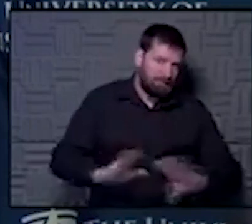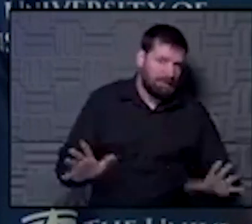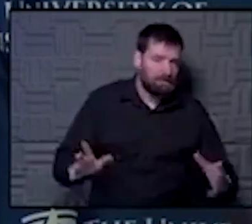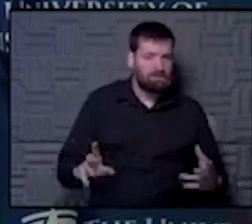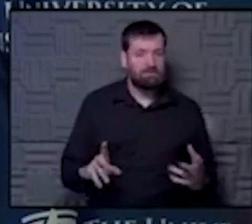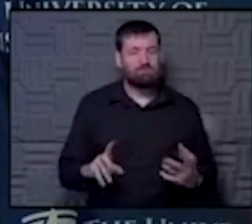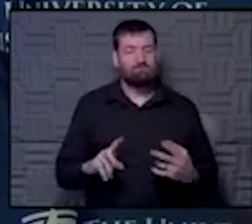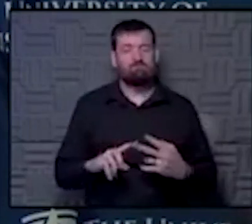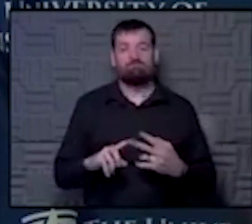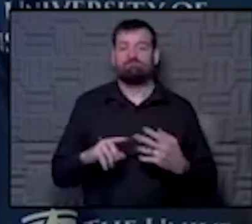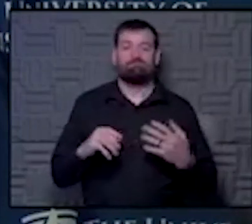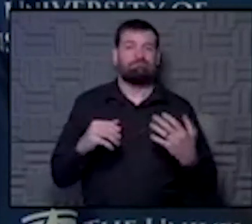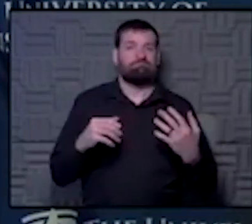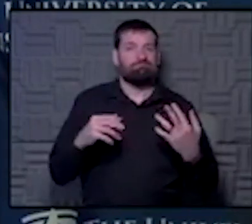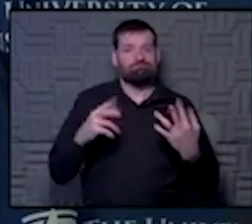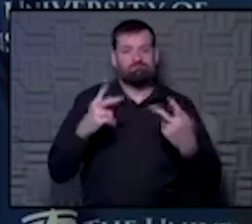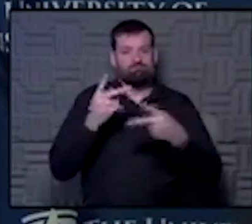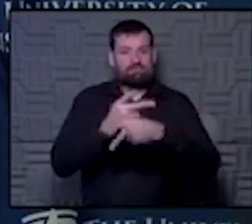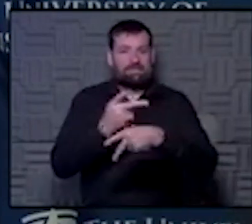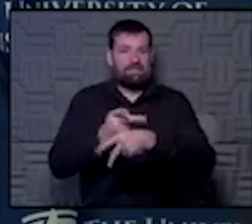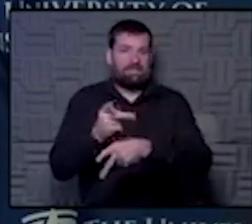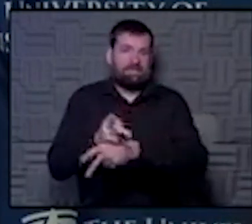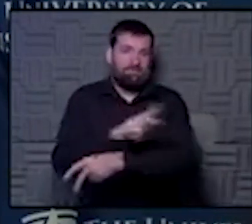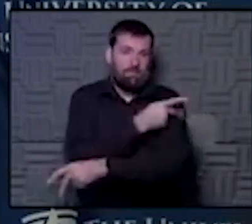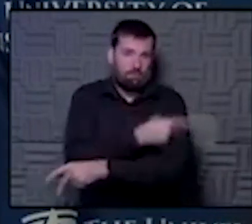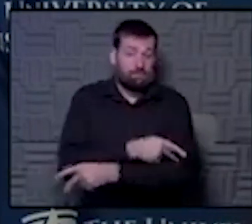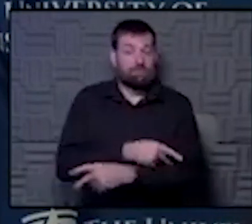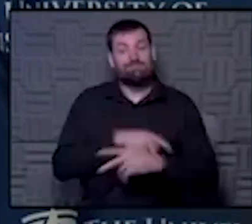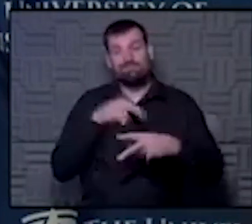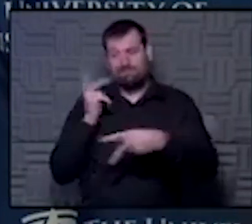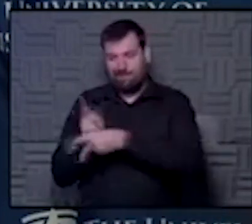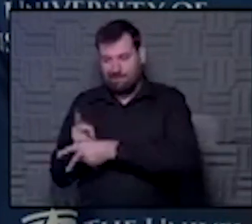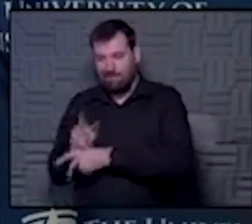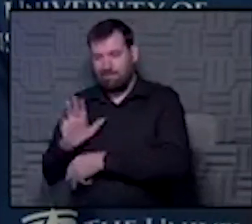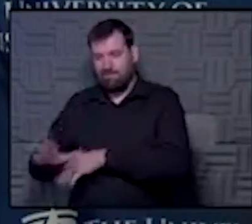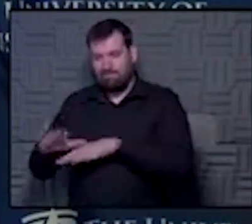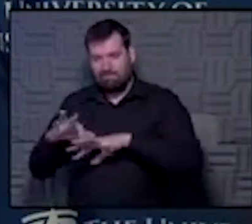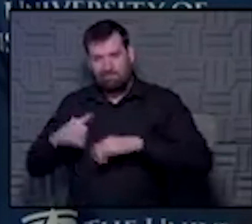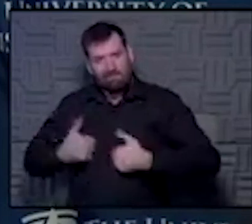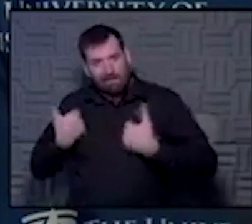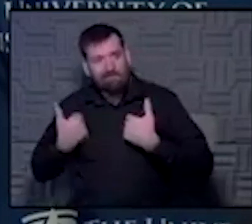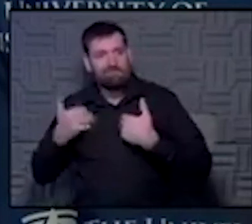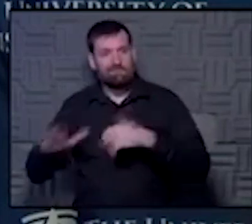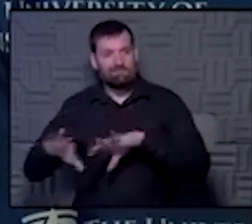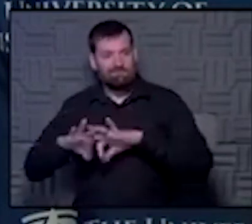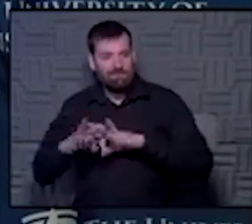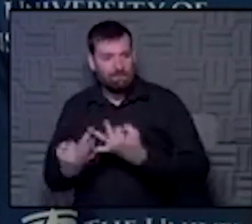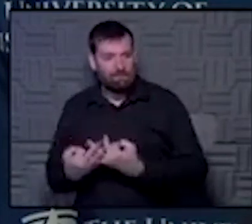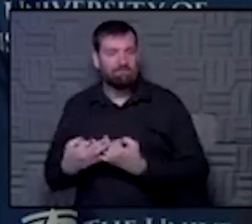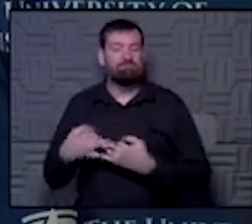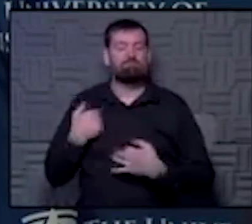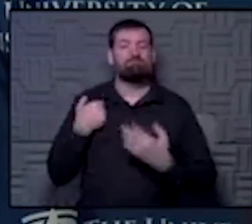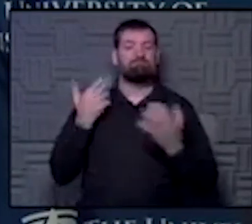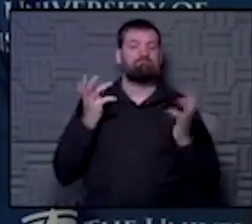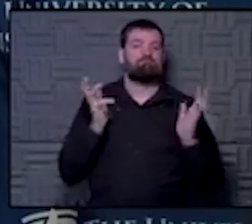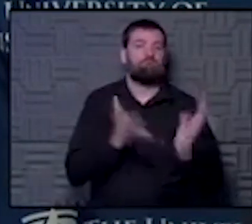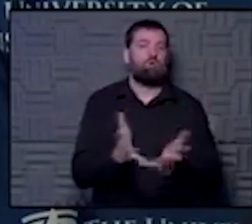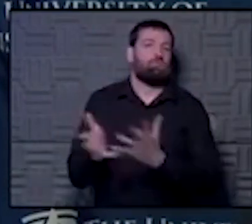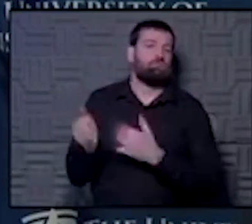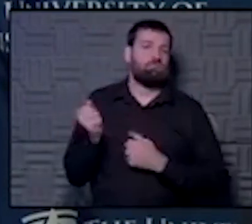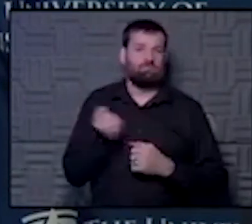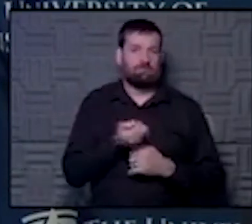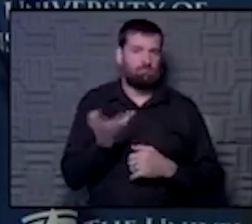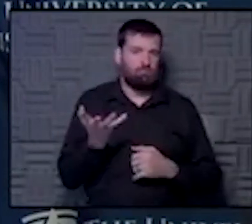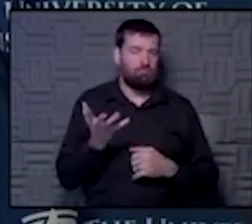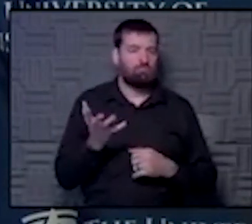go ahead and taking care of patients and taking care of their life and their family. And then I talked to several